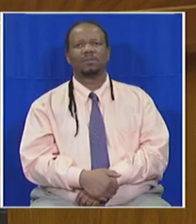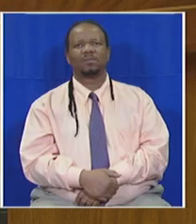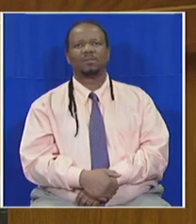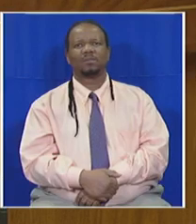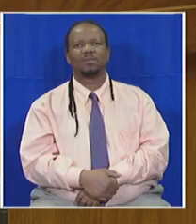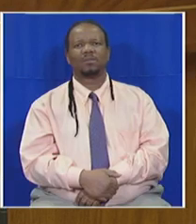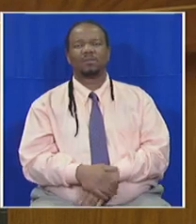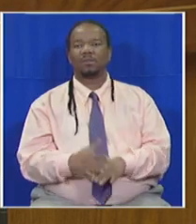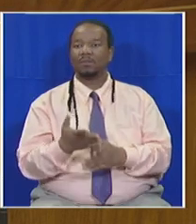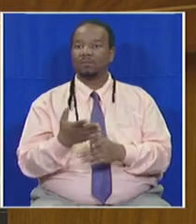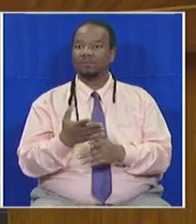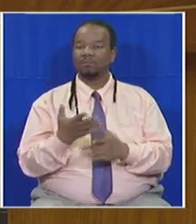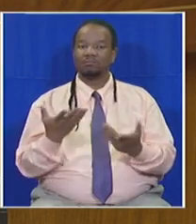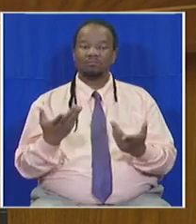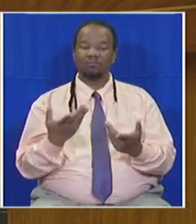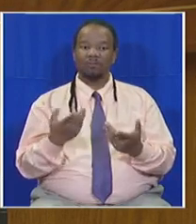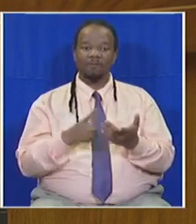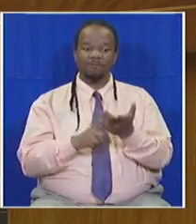Achievement number